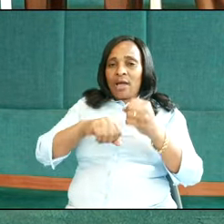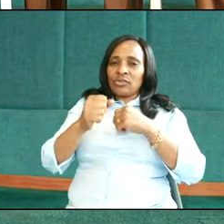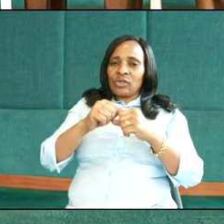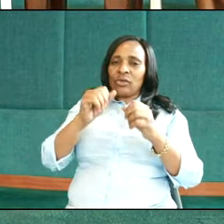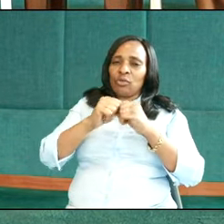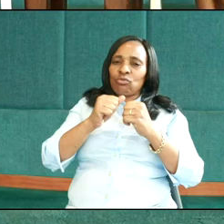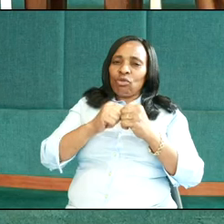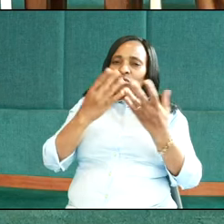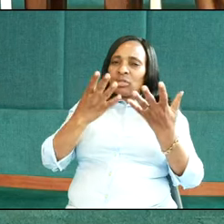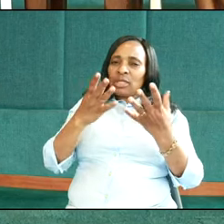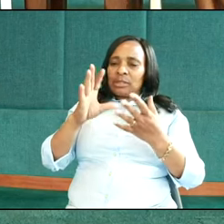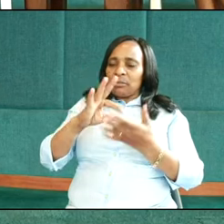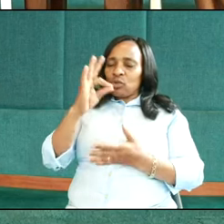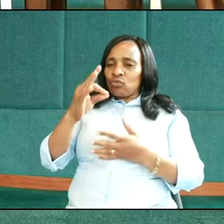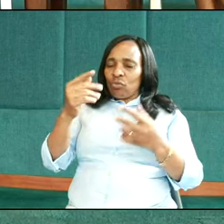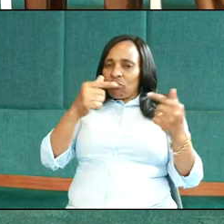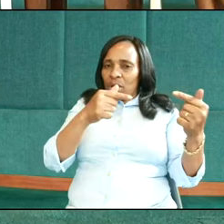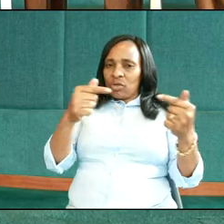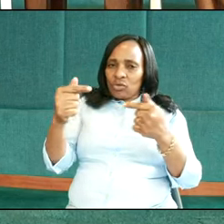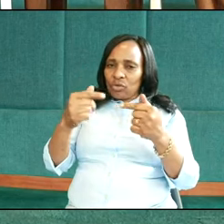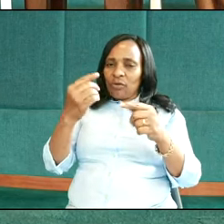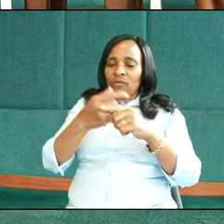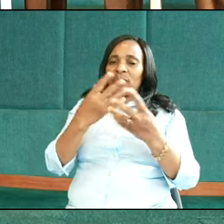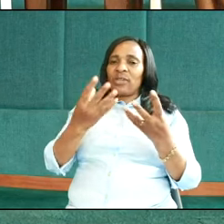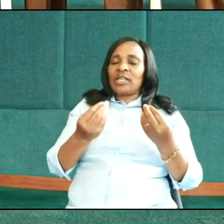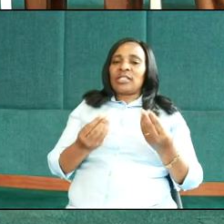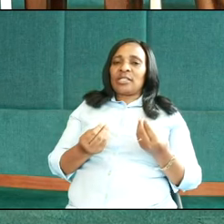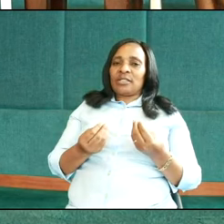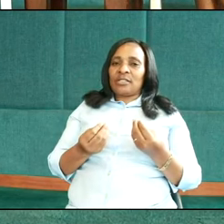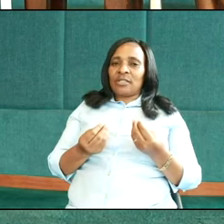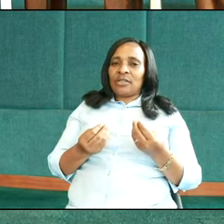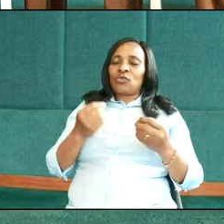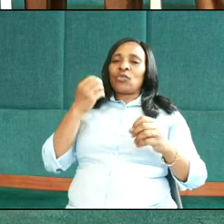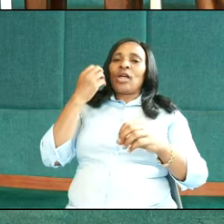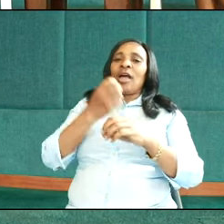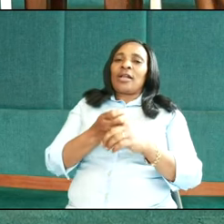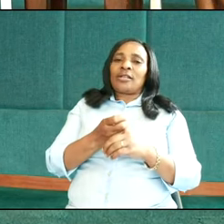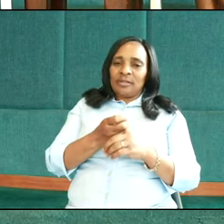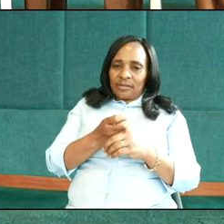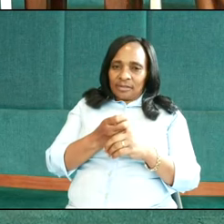the following spiritual battles from the easiest to the hardest.